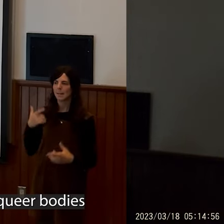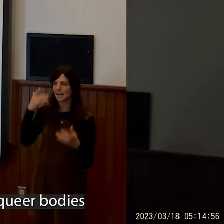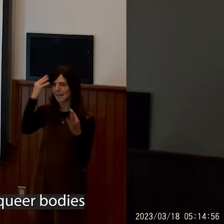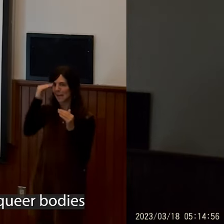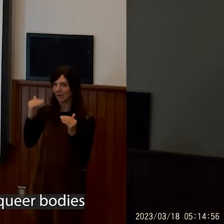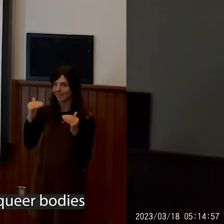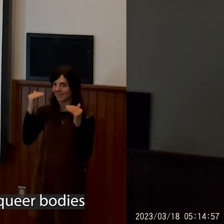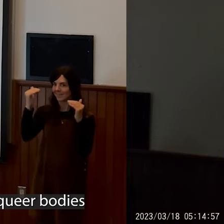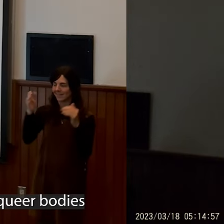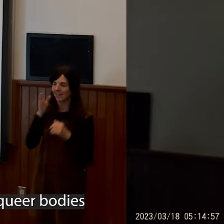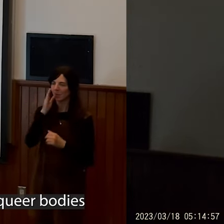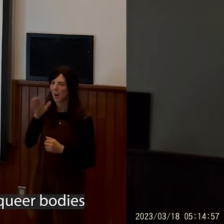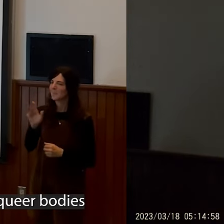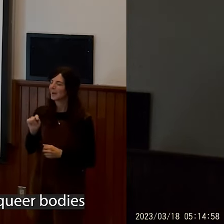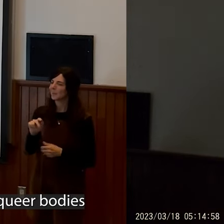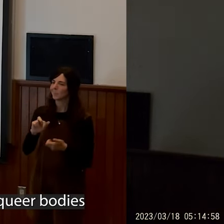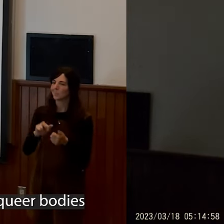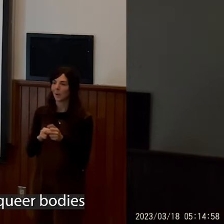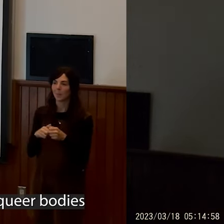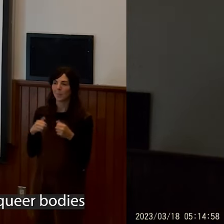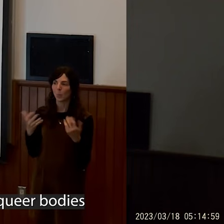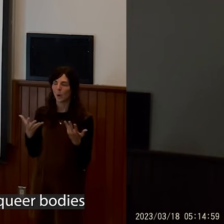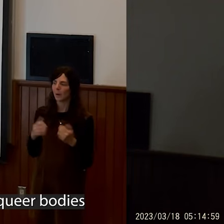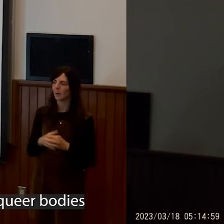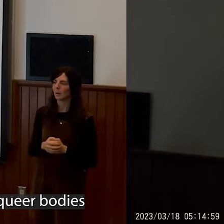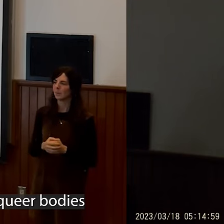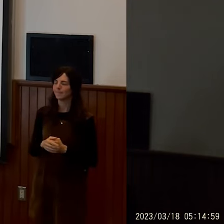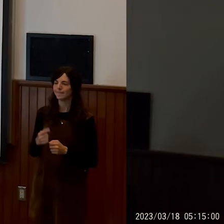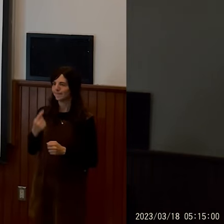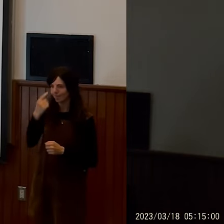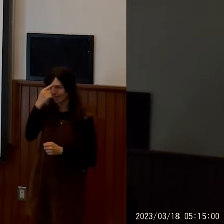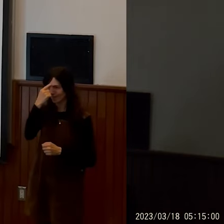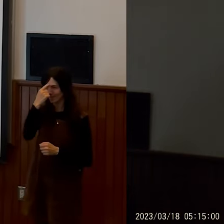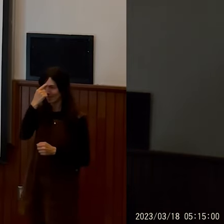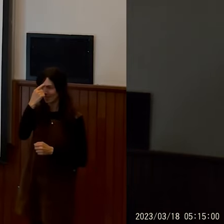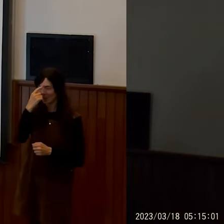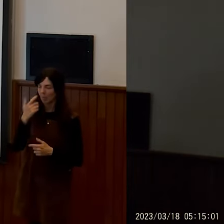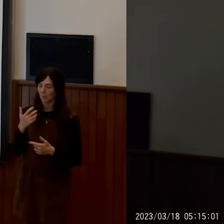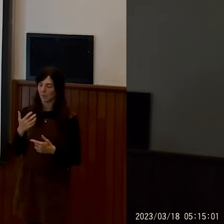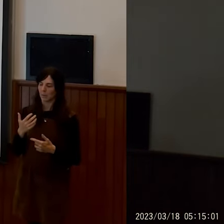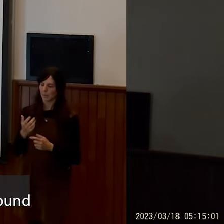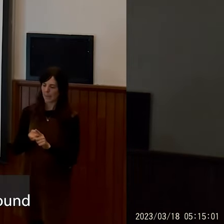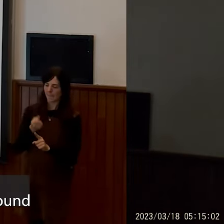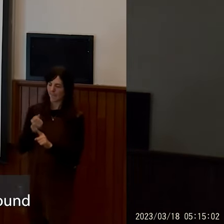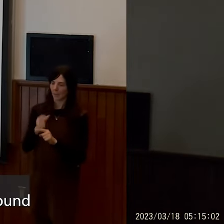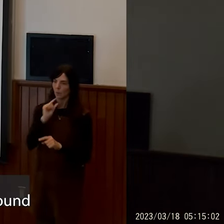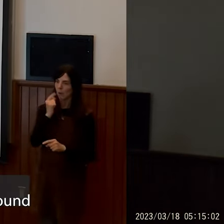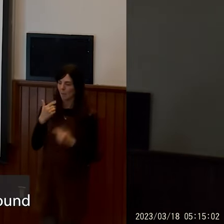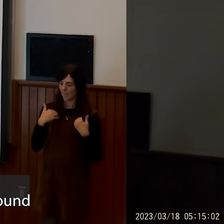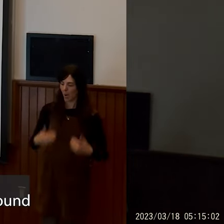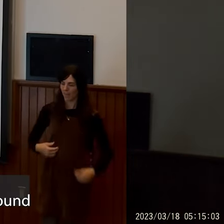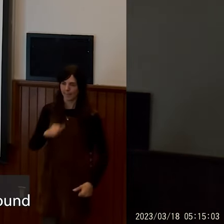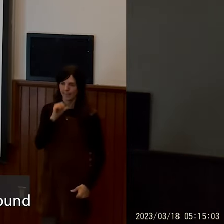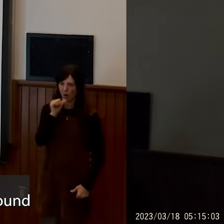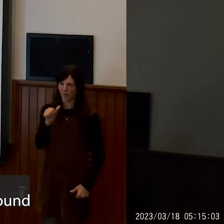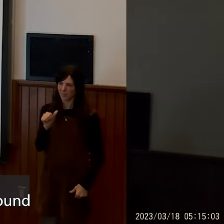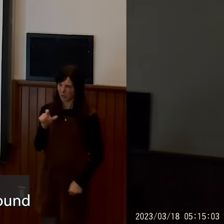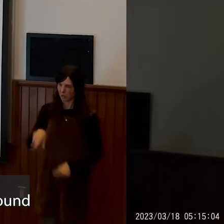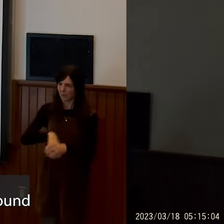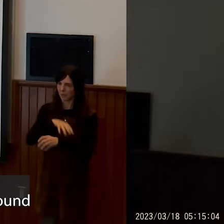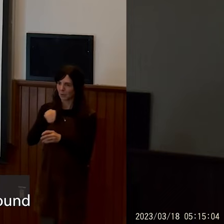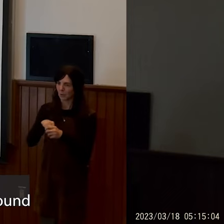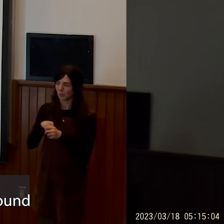didn't actually focus on what is done to queer bodies, and it should. And also, we need to have